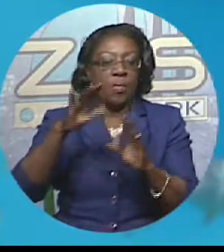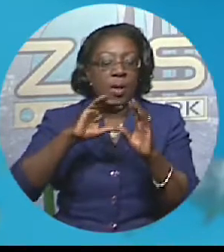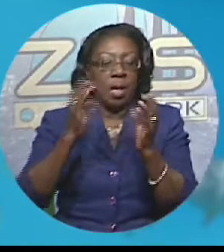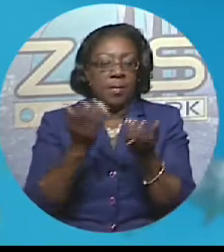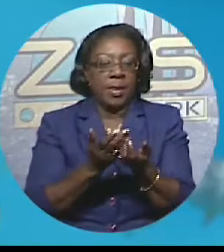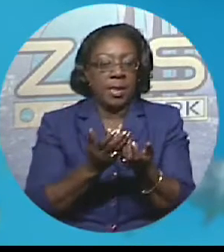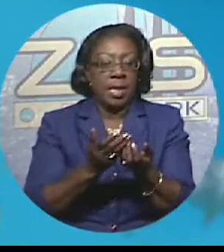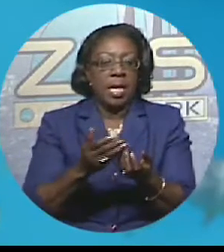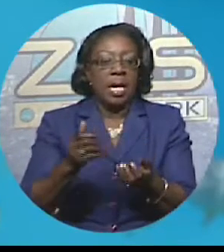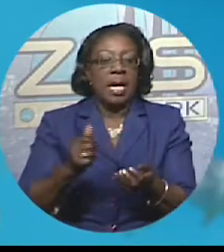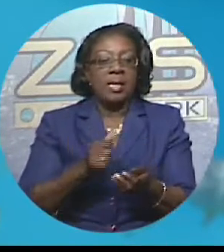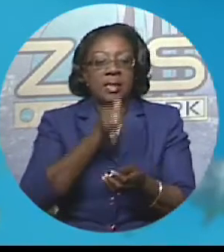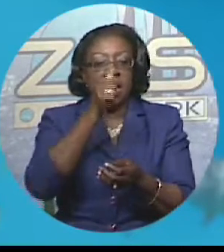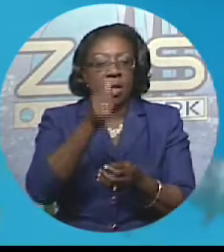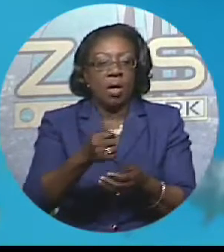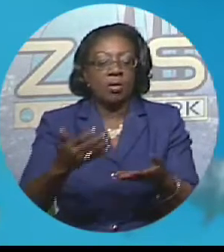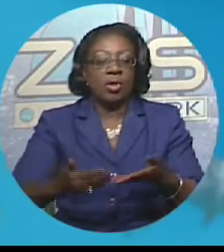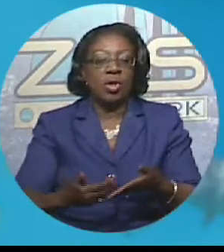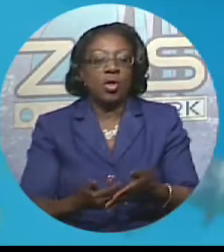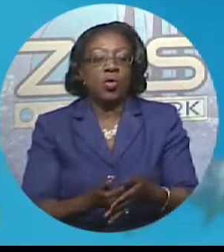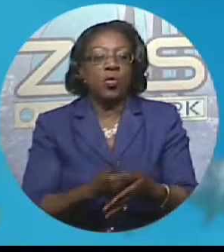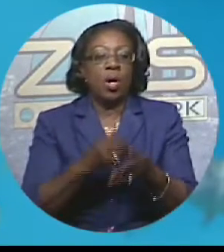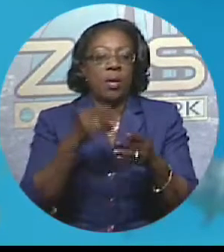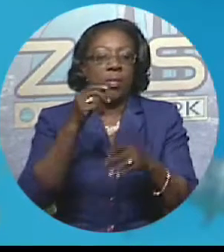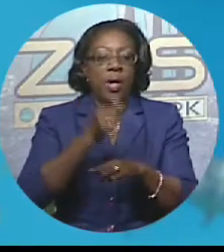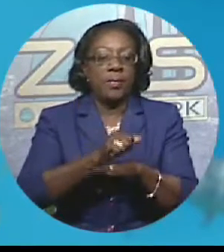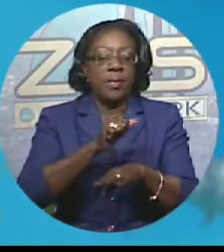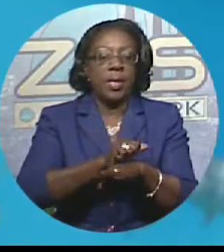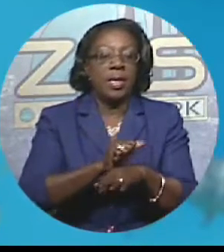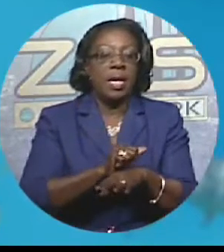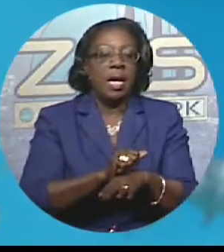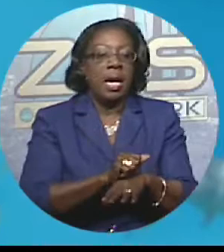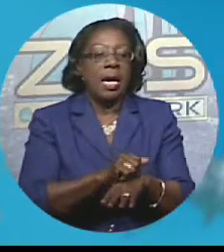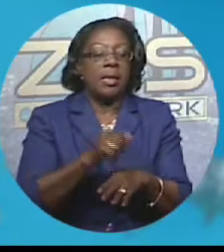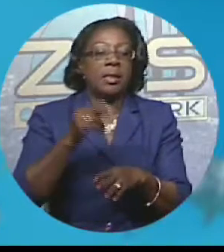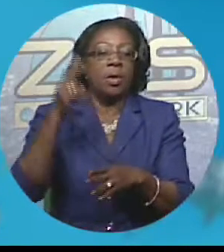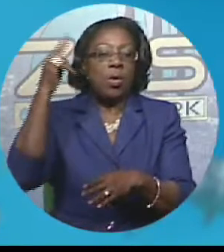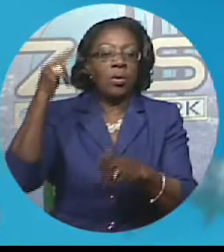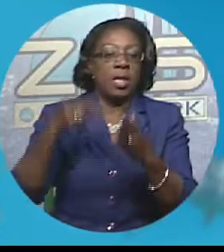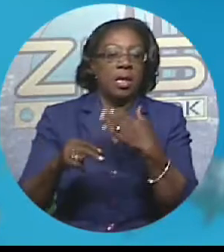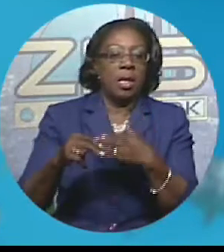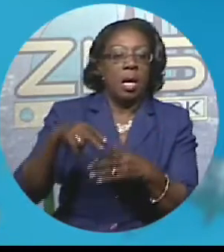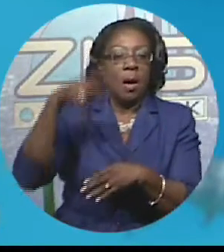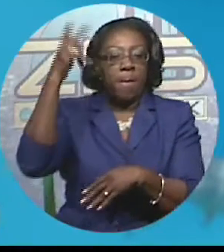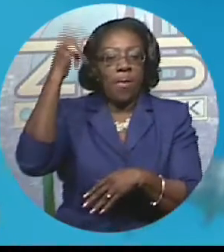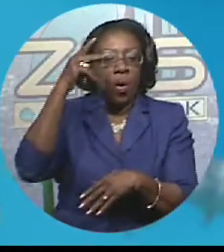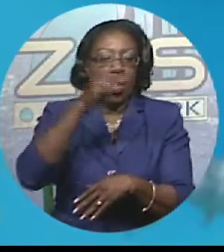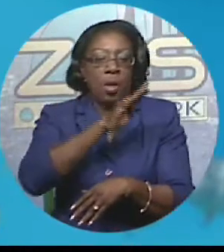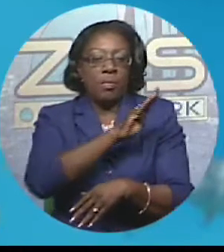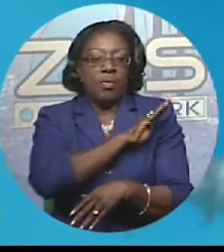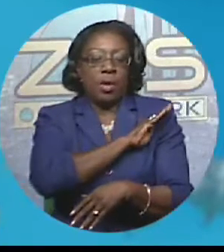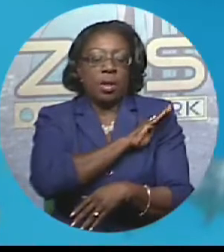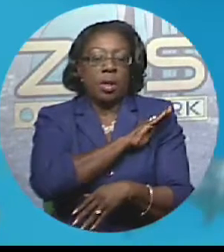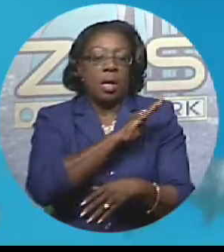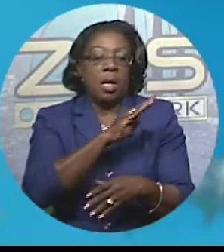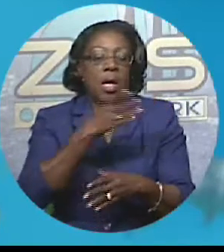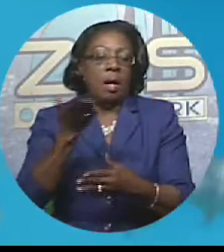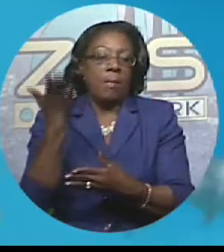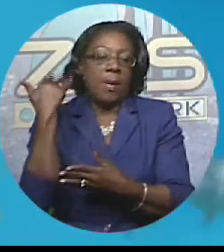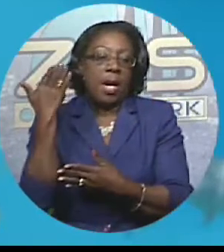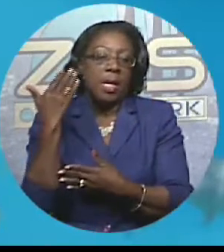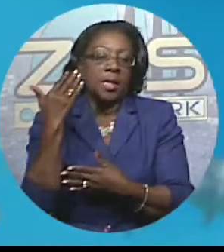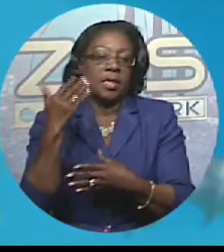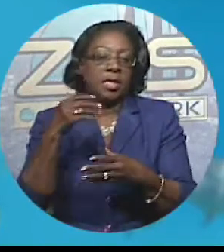new appointments at the Paradise Island property. It was announced late today that Paul Burke, a former chief operating officer of